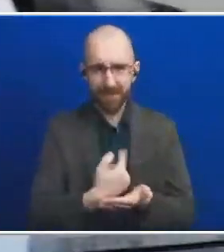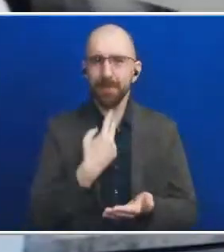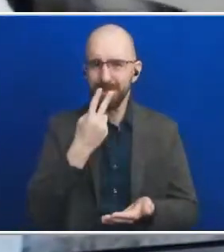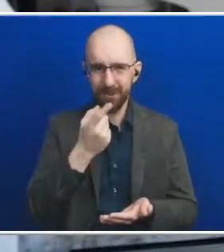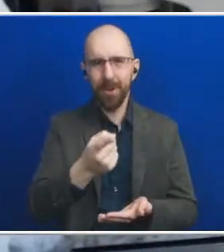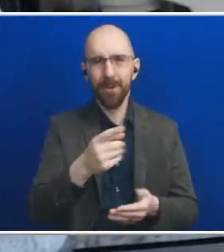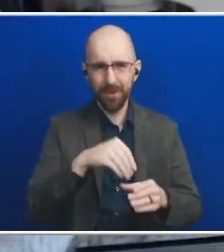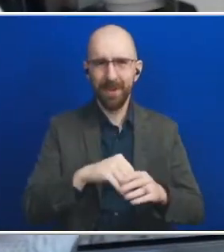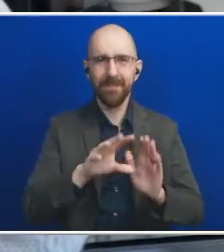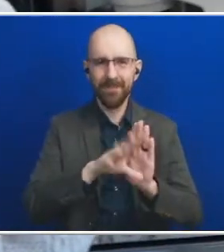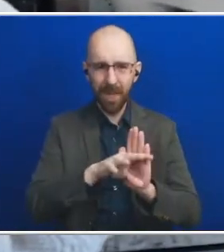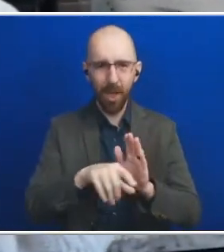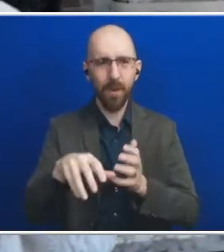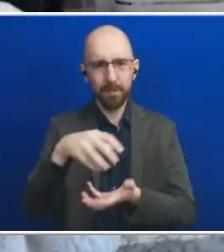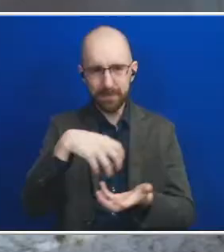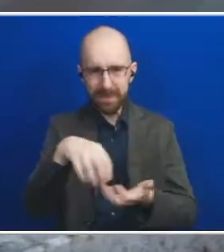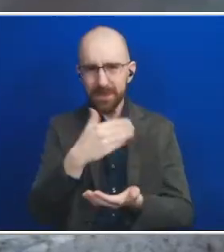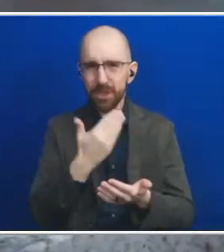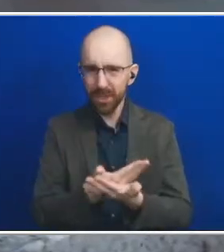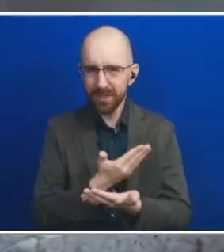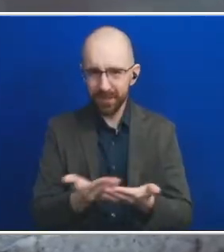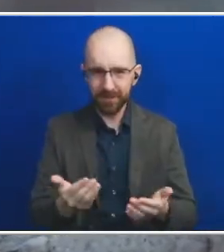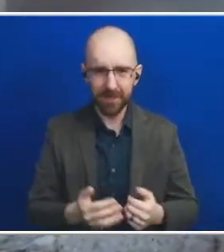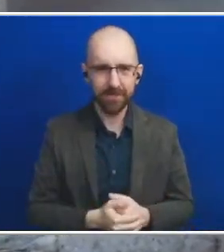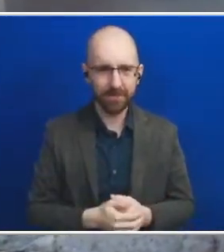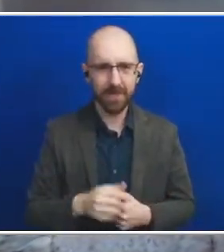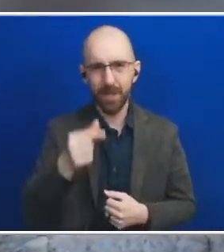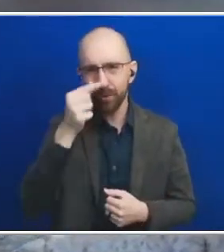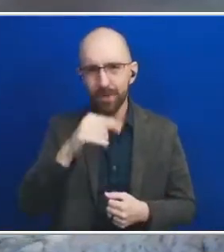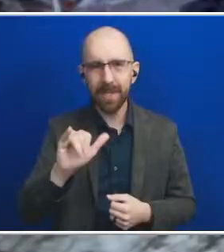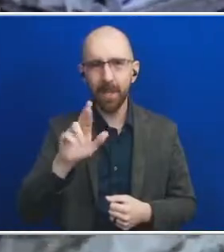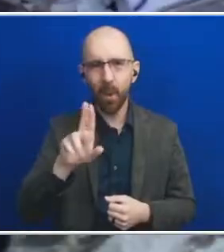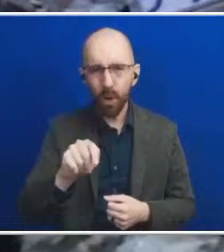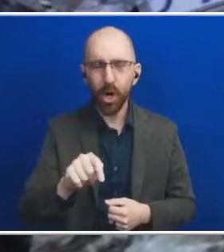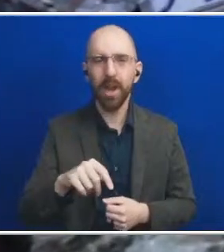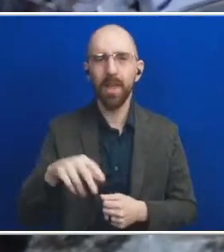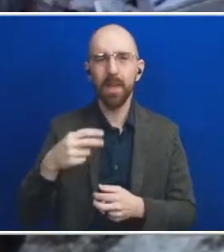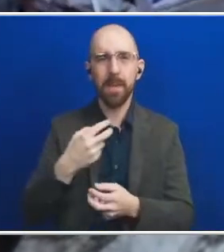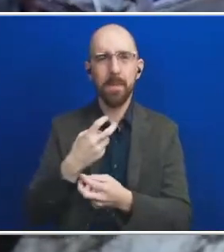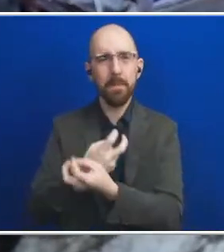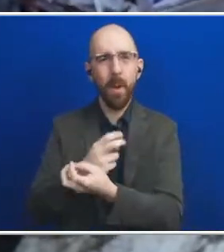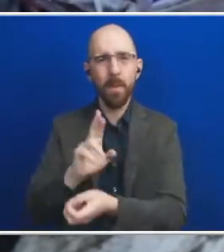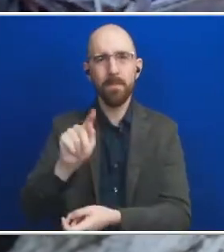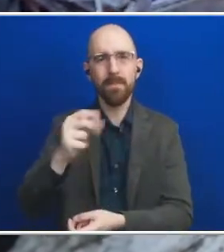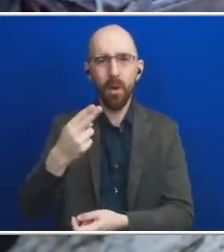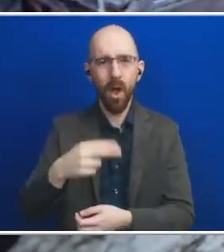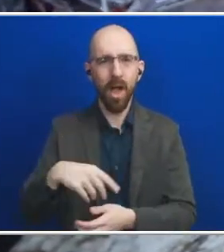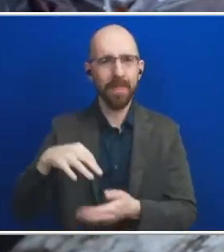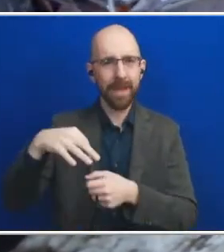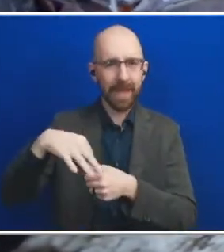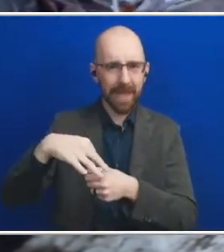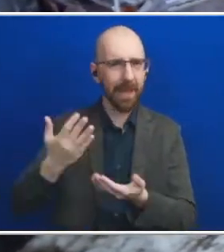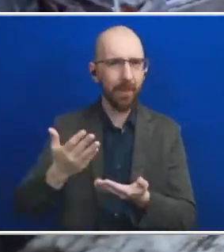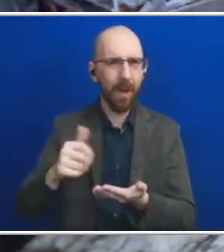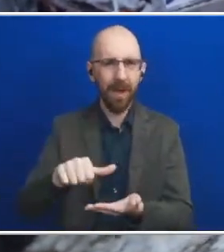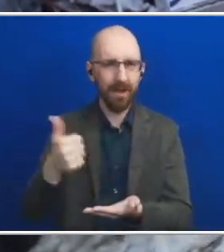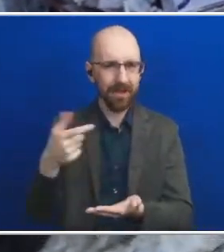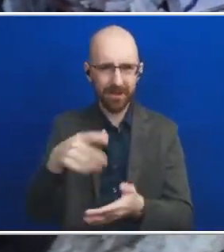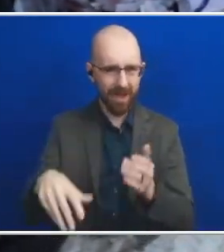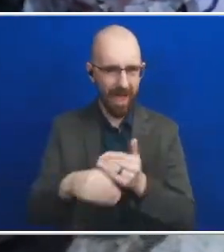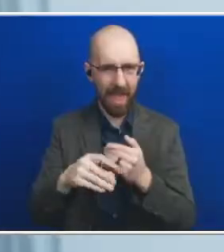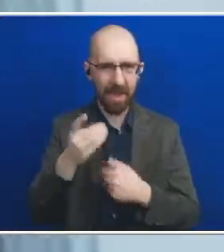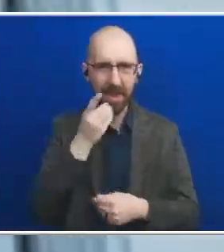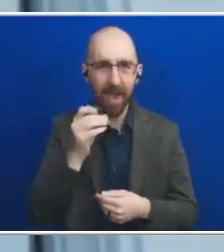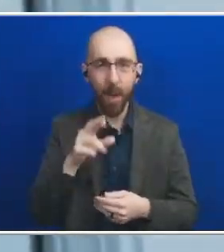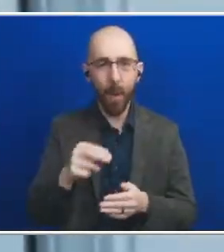good stuff. Your Greek yogurt and your bone broth and your tea, and what kind of things are you adding to your diet or taking out of your diet